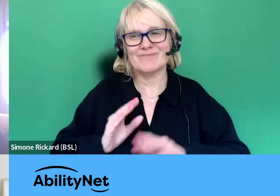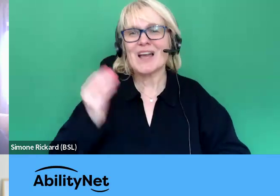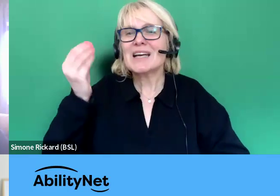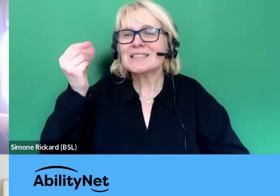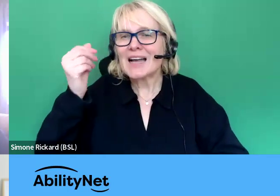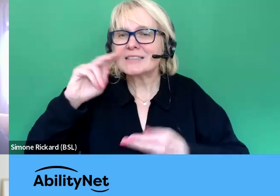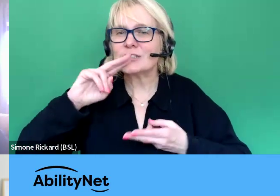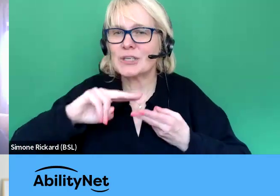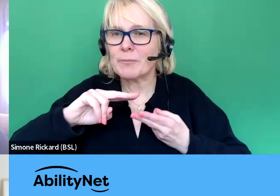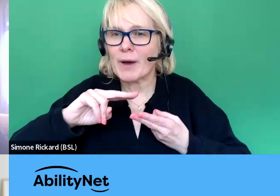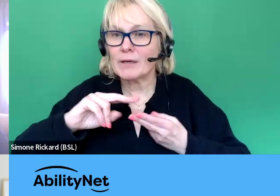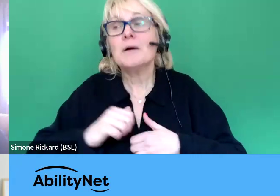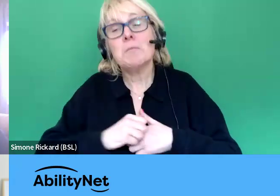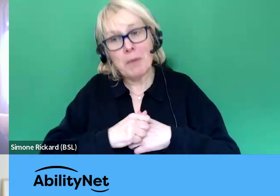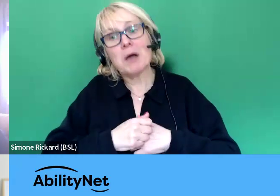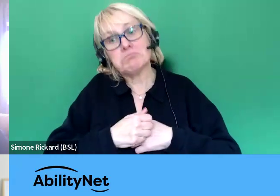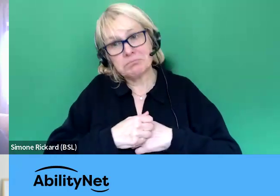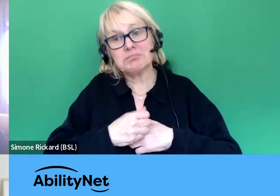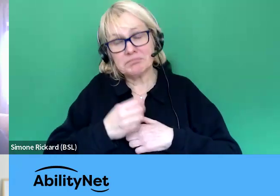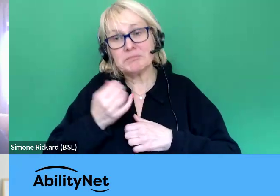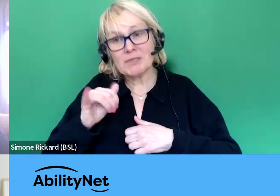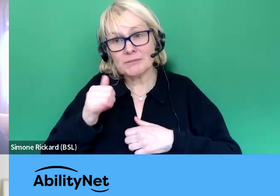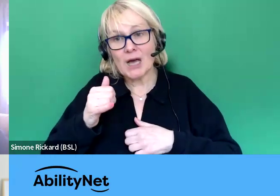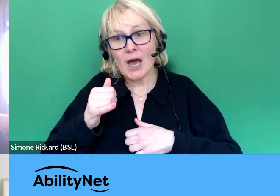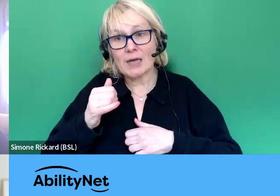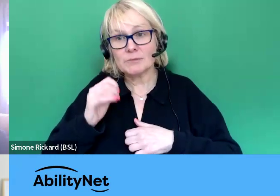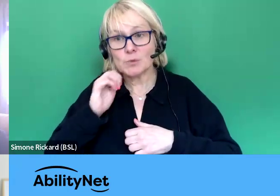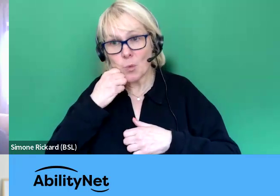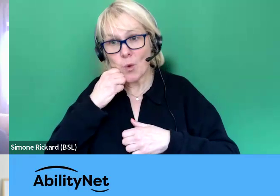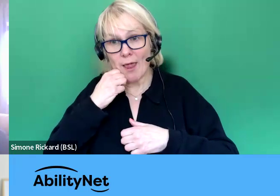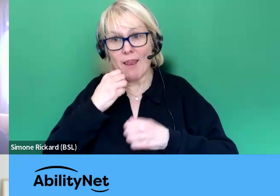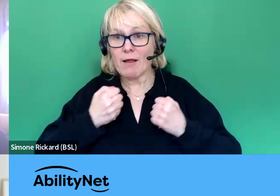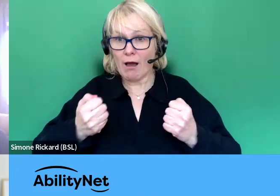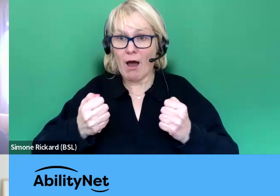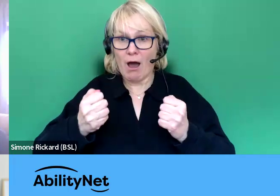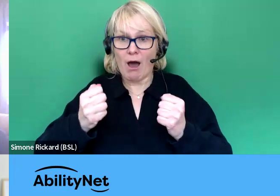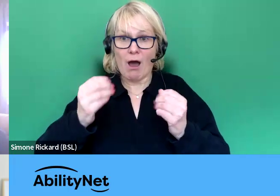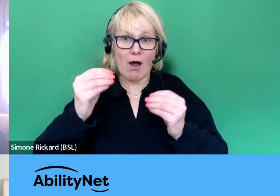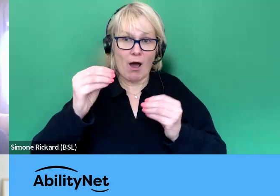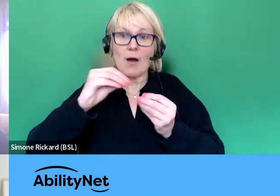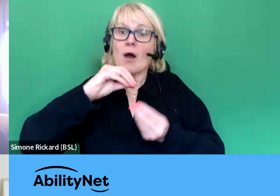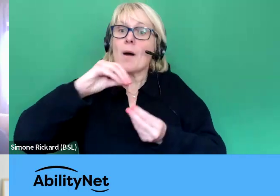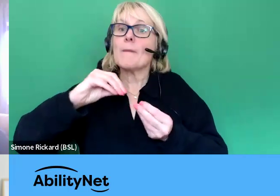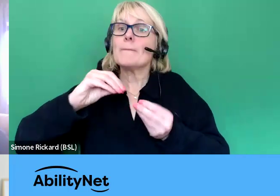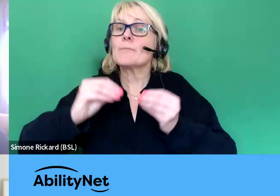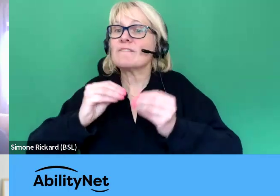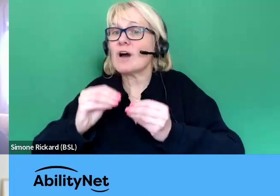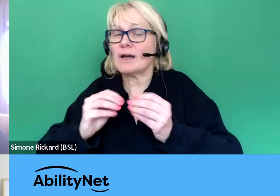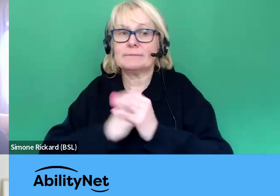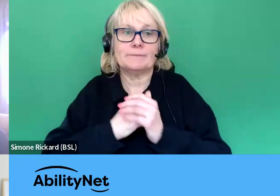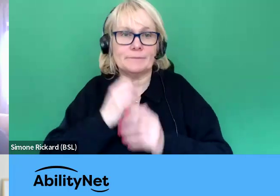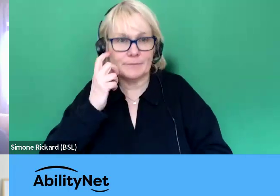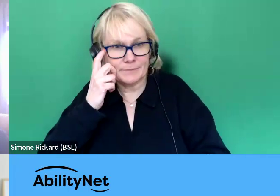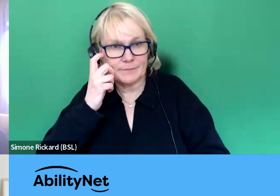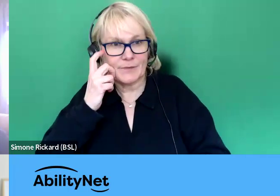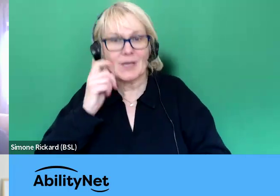rare cases, they can actually modify your car. And the same goes for your physical workplace as well. They can make changes